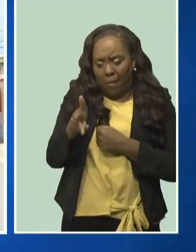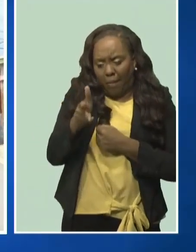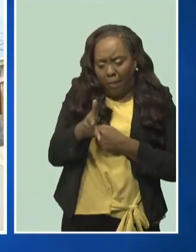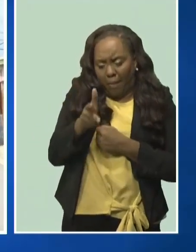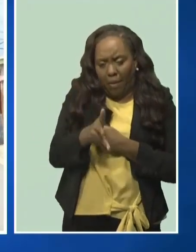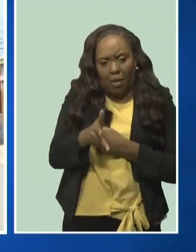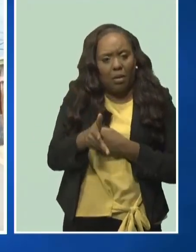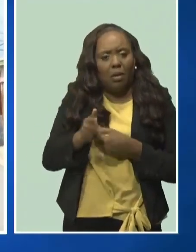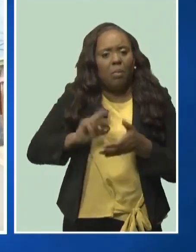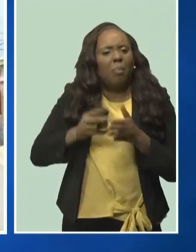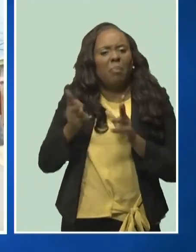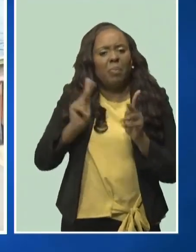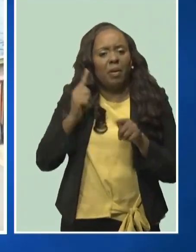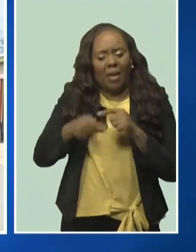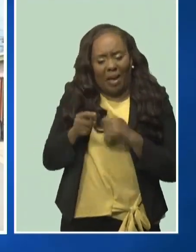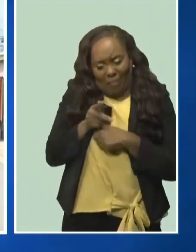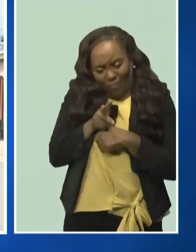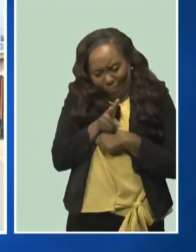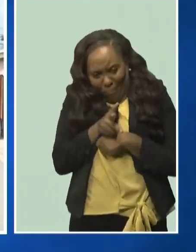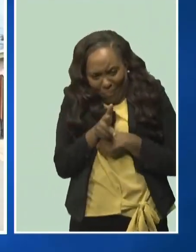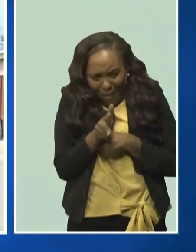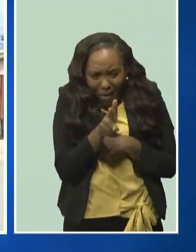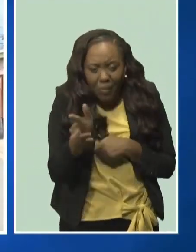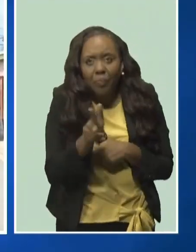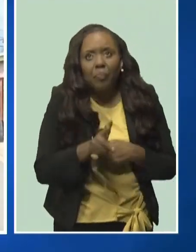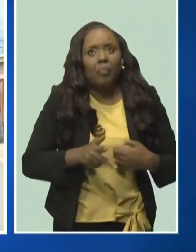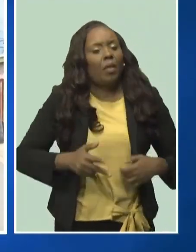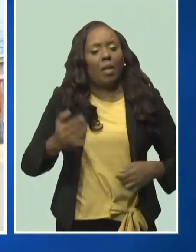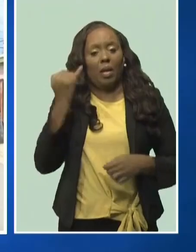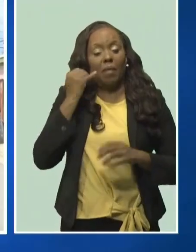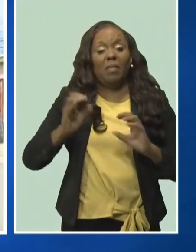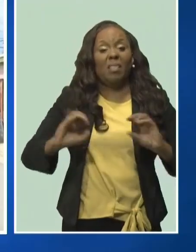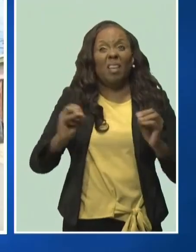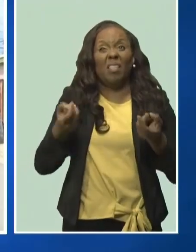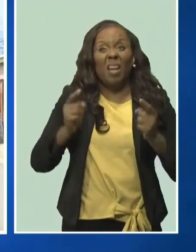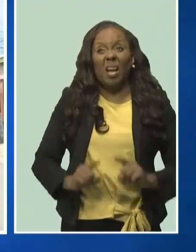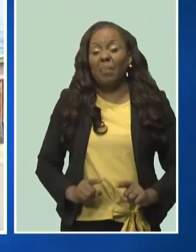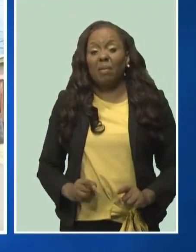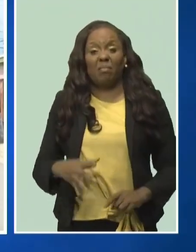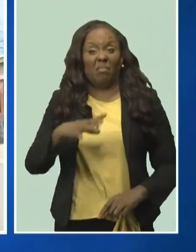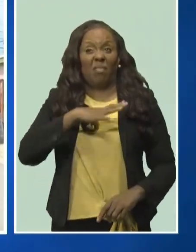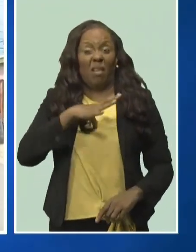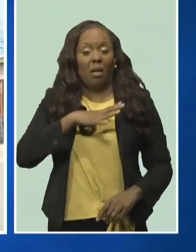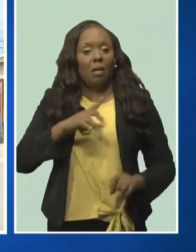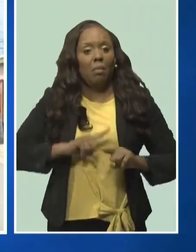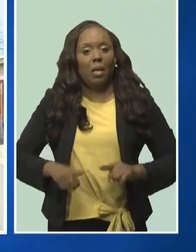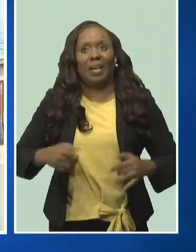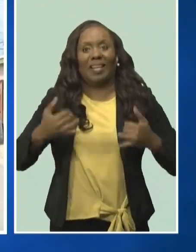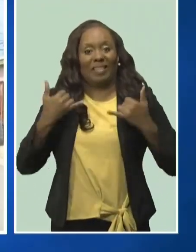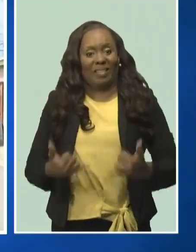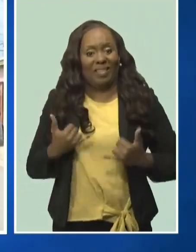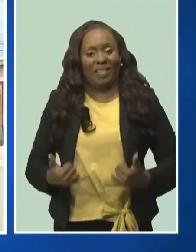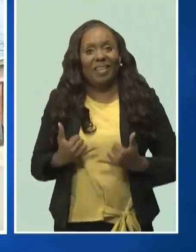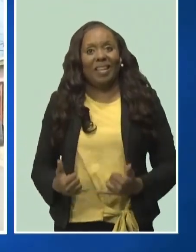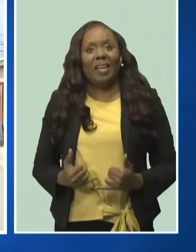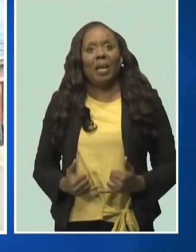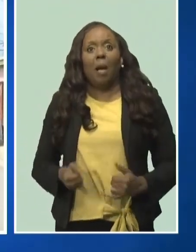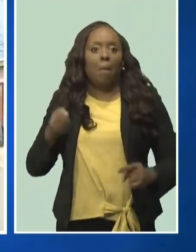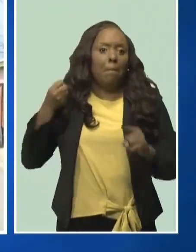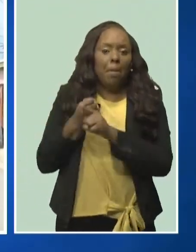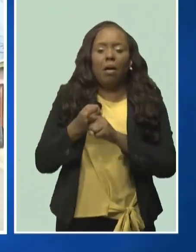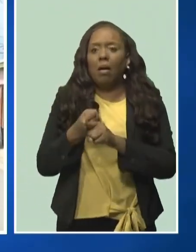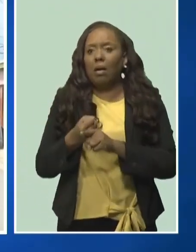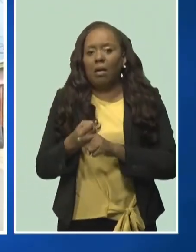responding vehicles. It is all right when nothing happens. But once you have an incident, as we did today, you could see that having